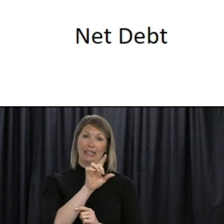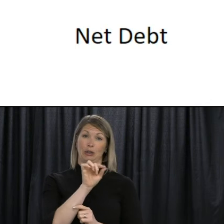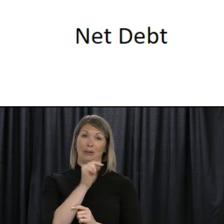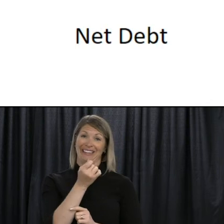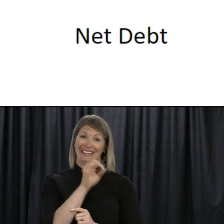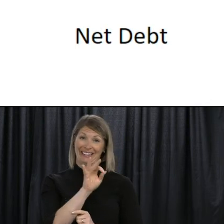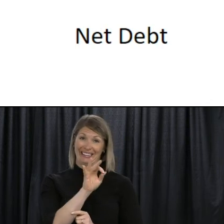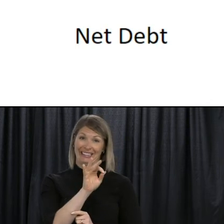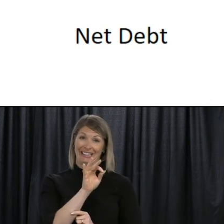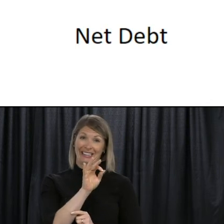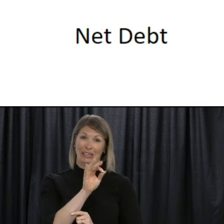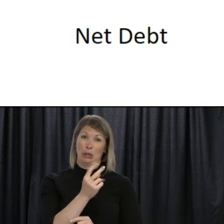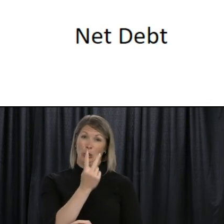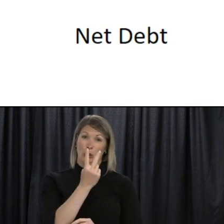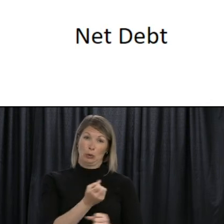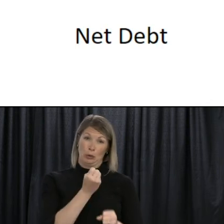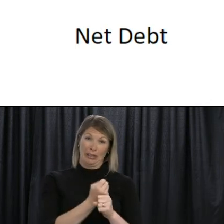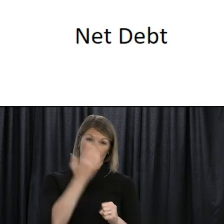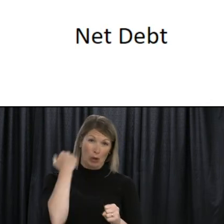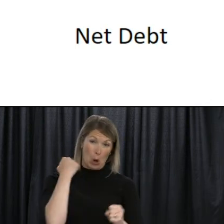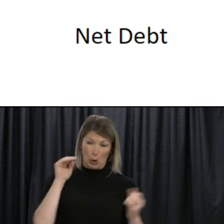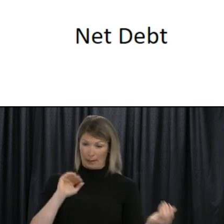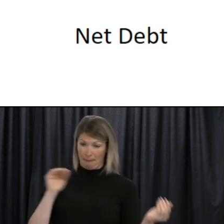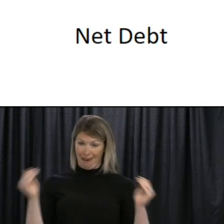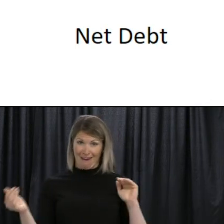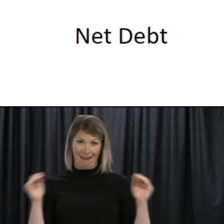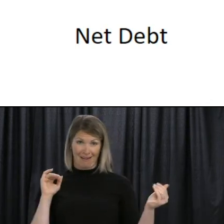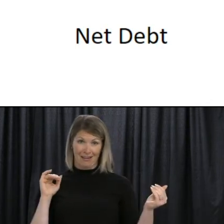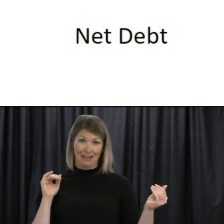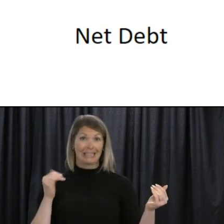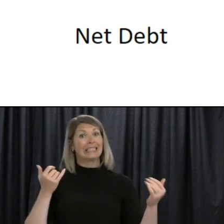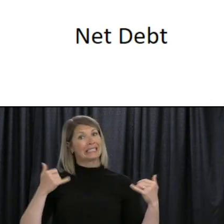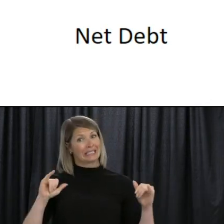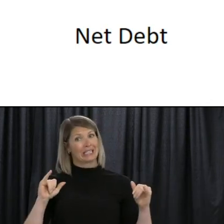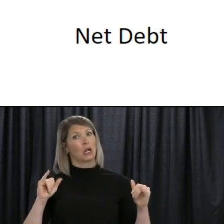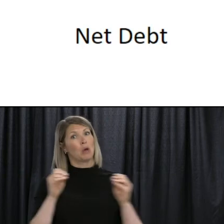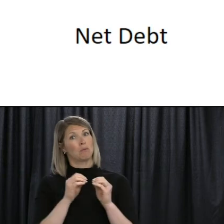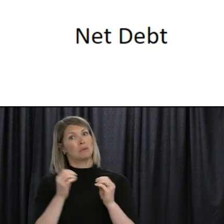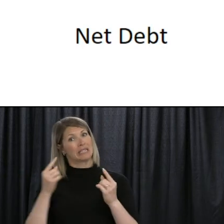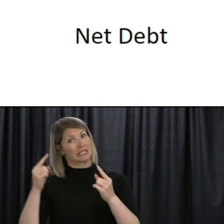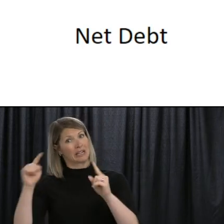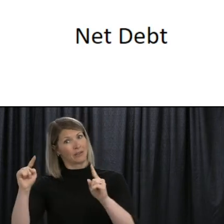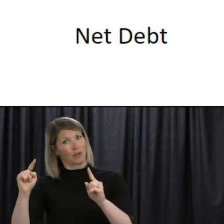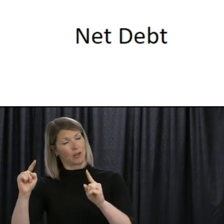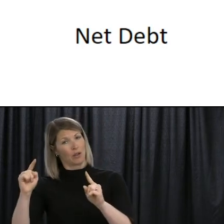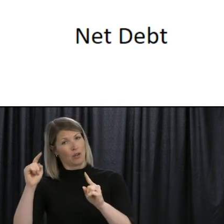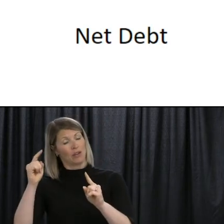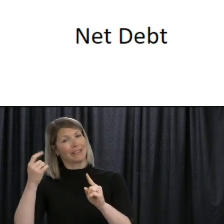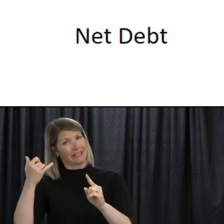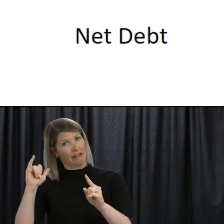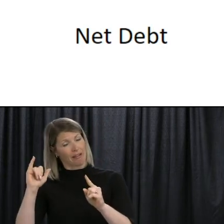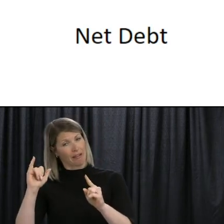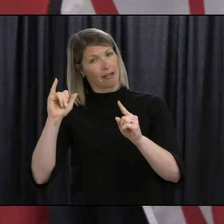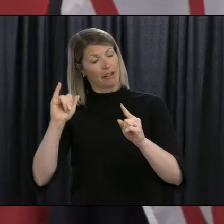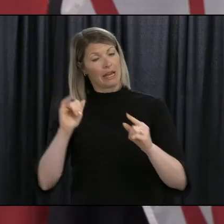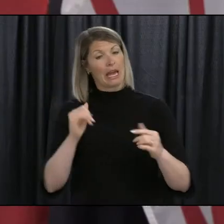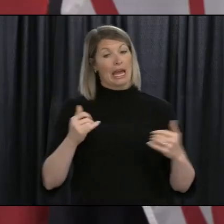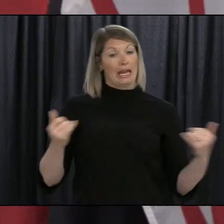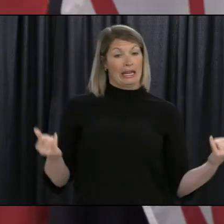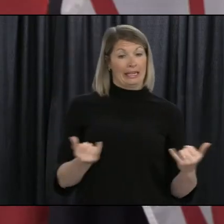While we are not in a position to provide a deep dive into 2020-21 today, we can anticipate